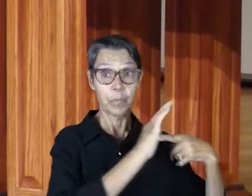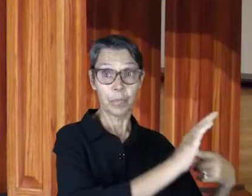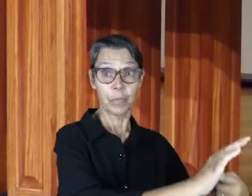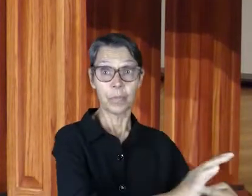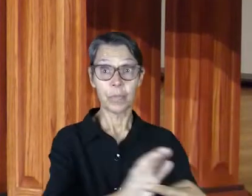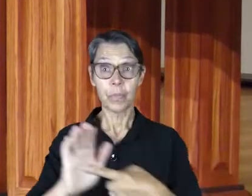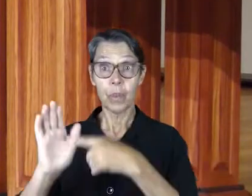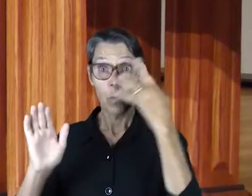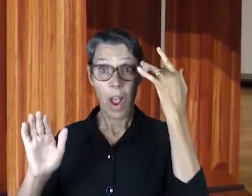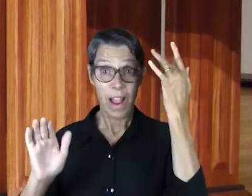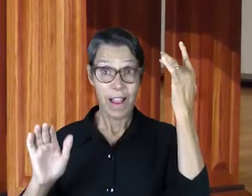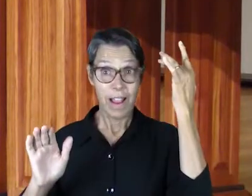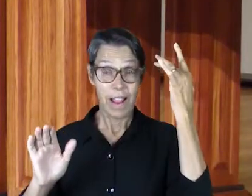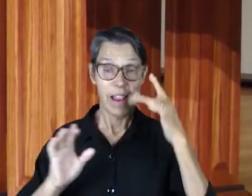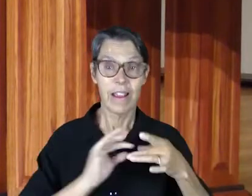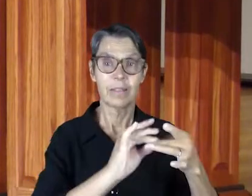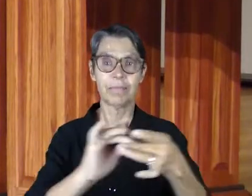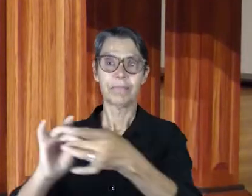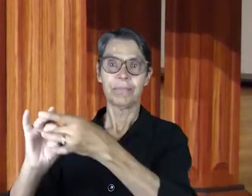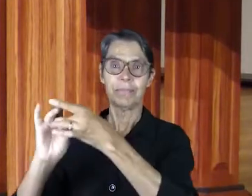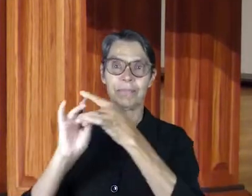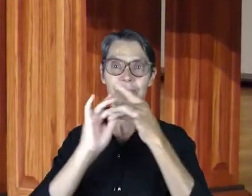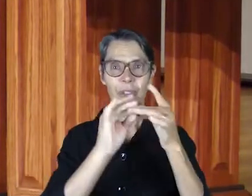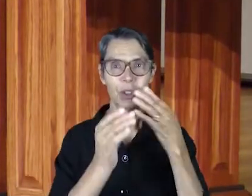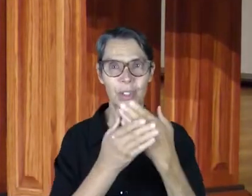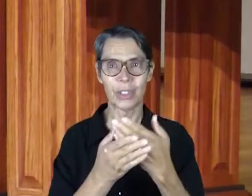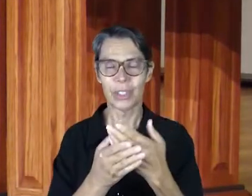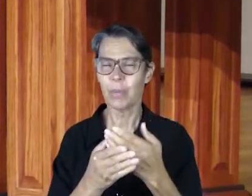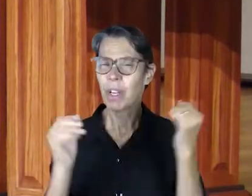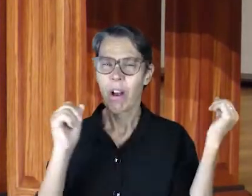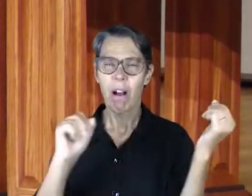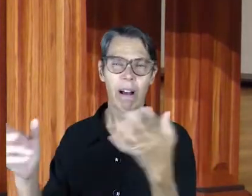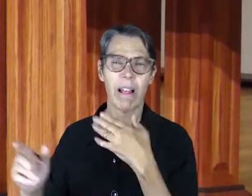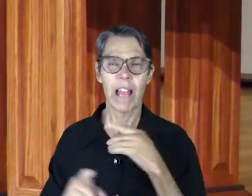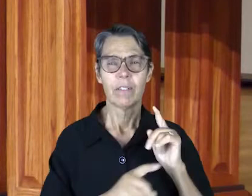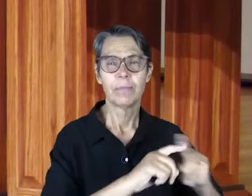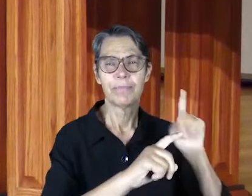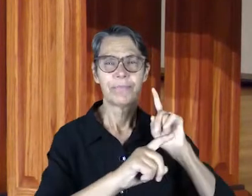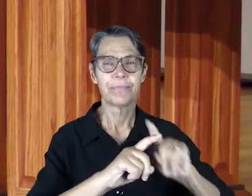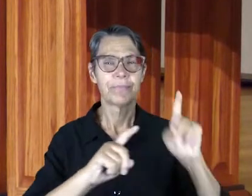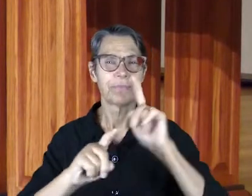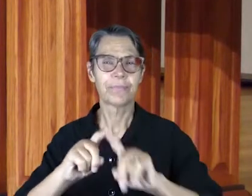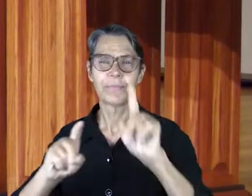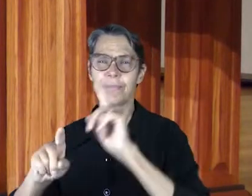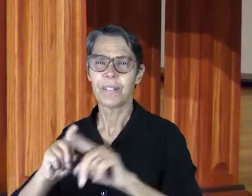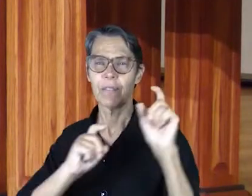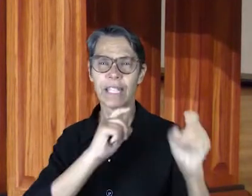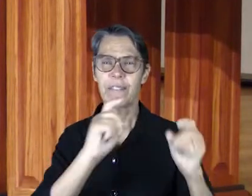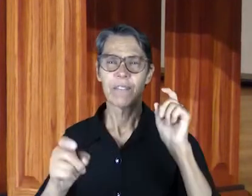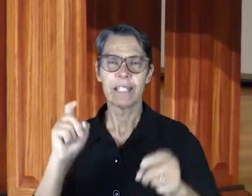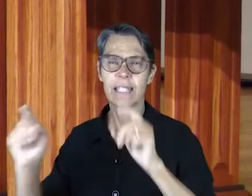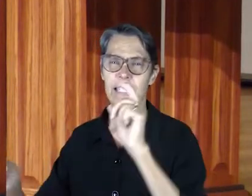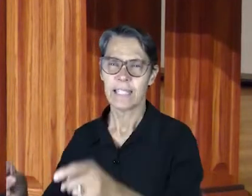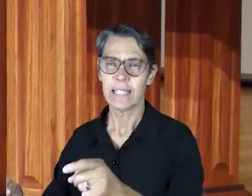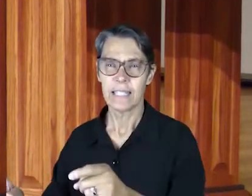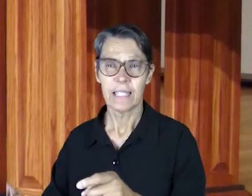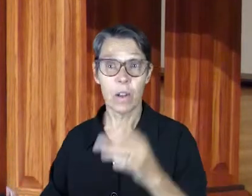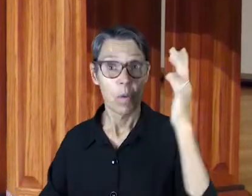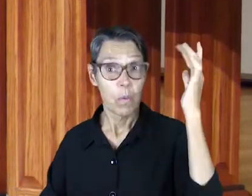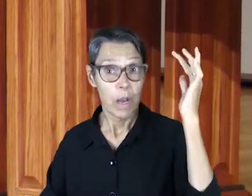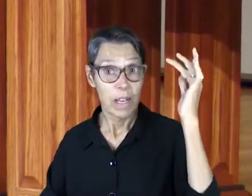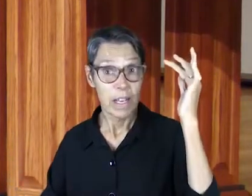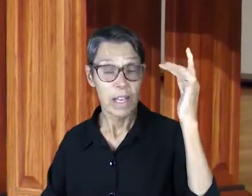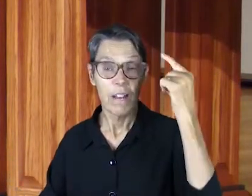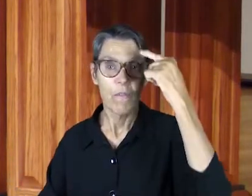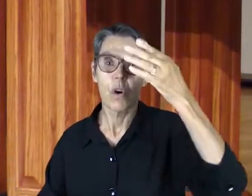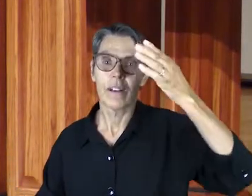common good. All of us have been given gifts to use for God's vision in the world. But sometimes it takes someone else to help us see